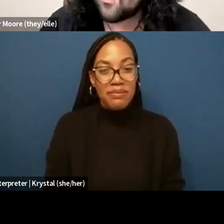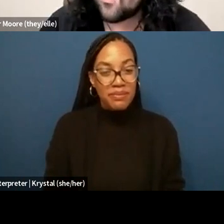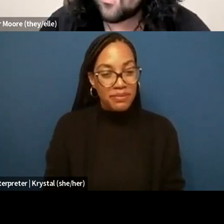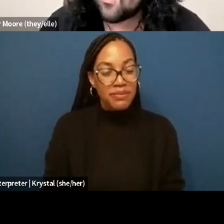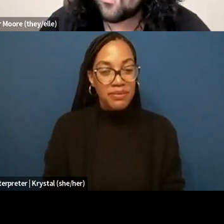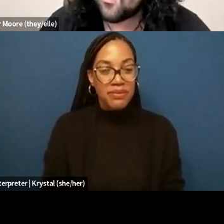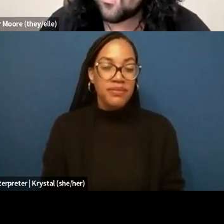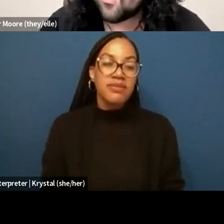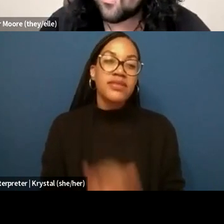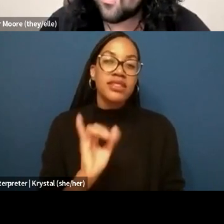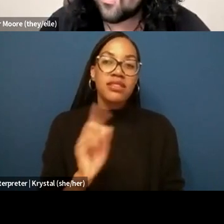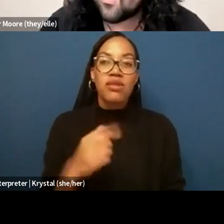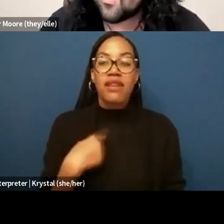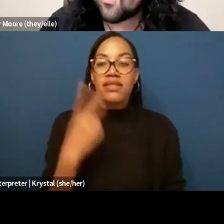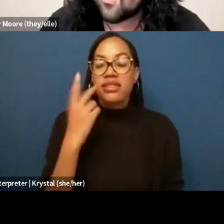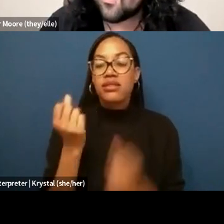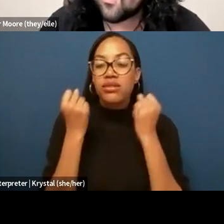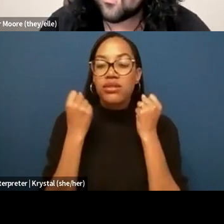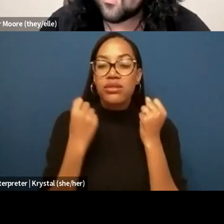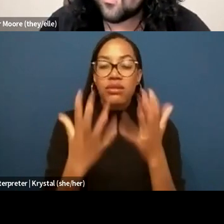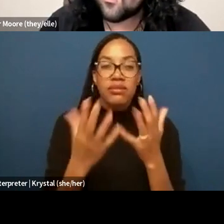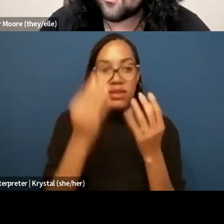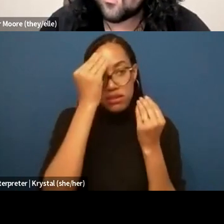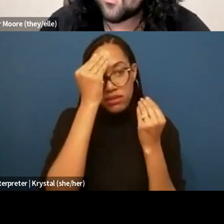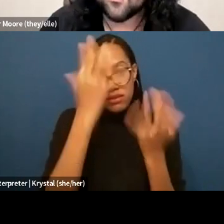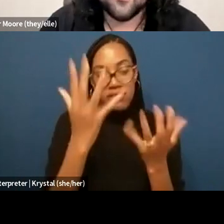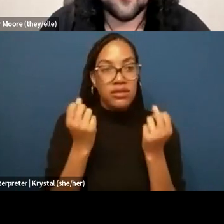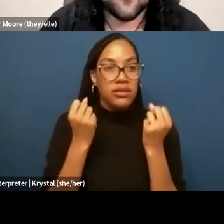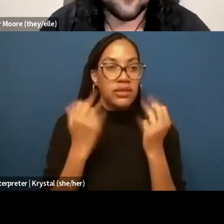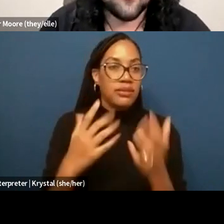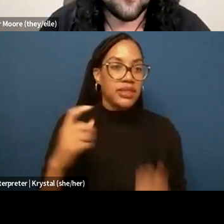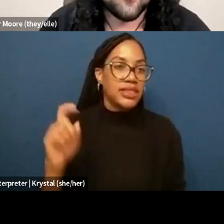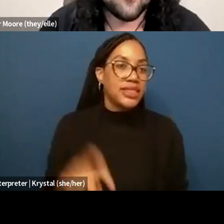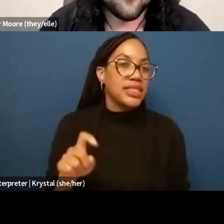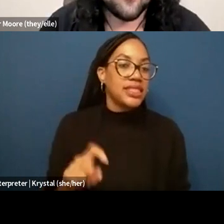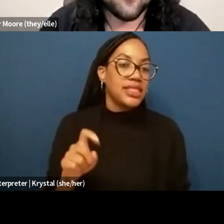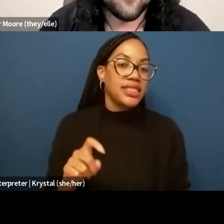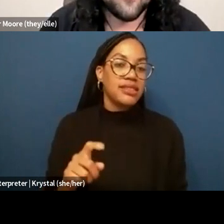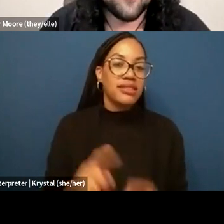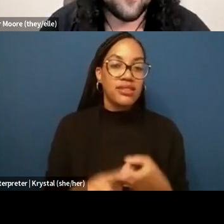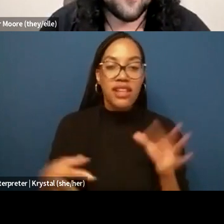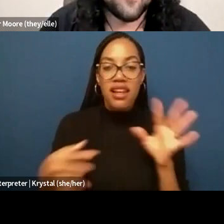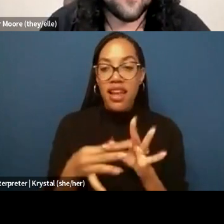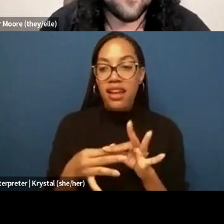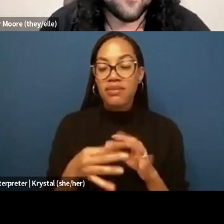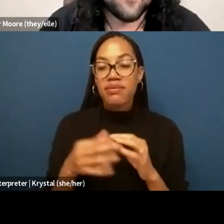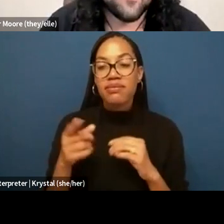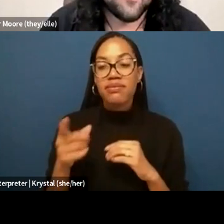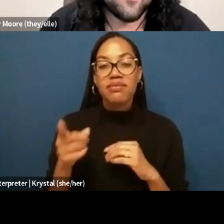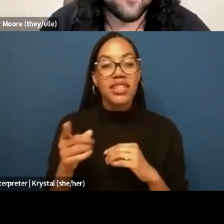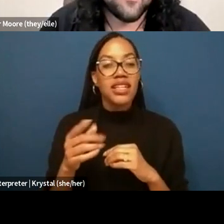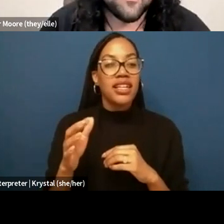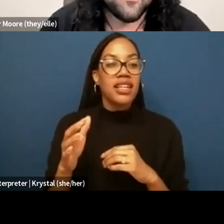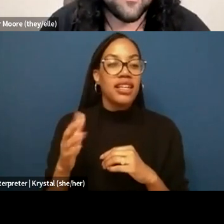That's where I'm seeing so much juiciness and so much need for connection. A big shout out to Song of the Spirit and Black